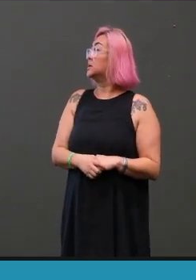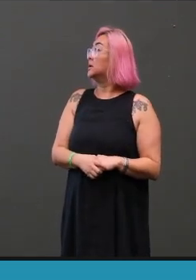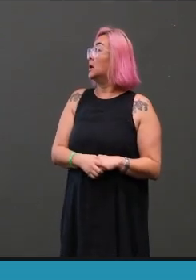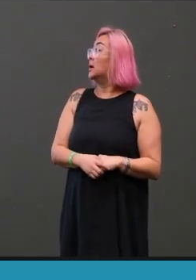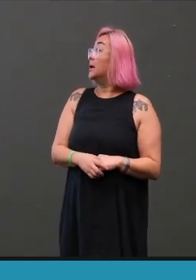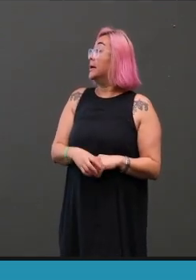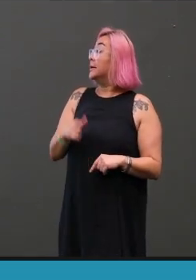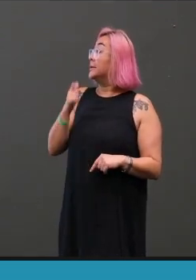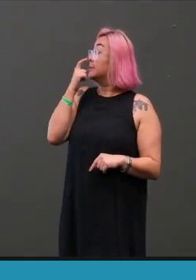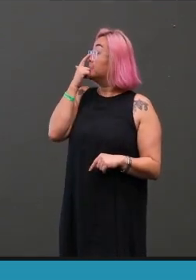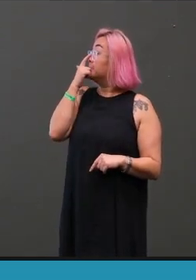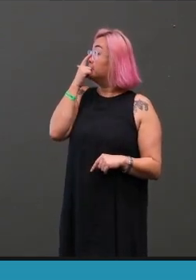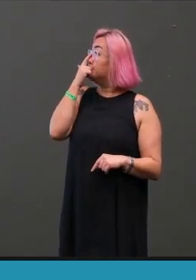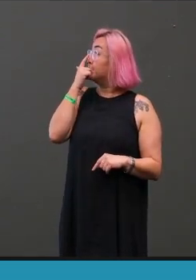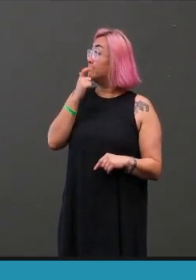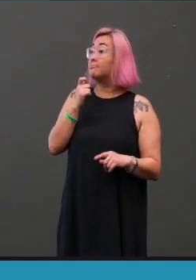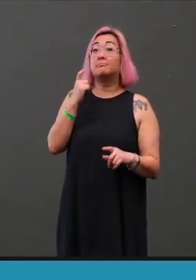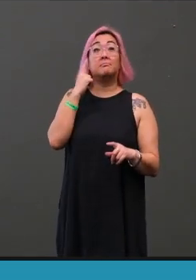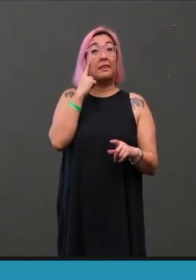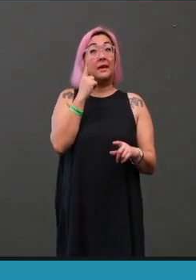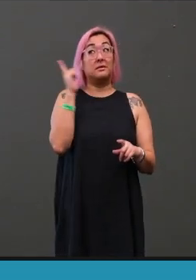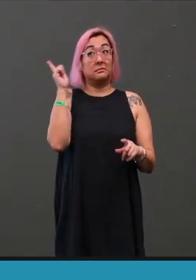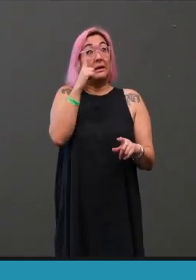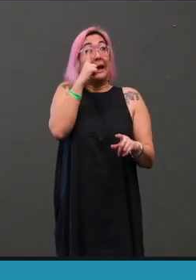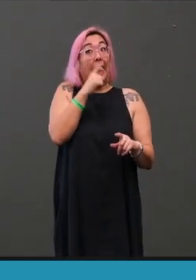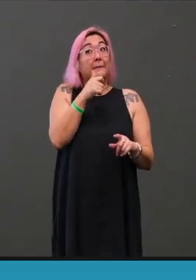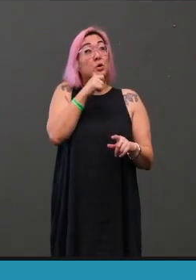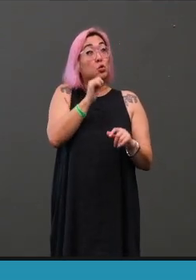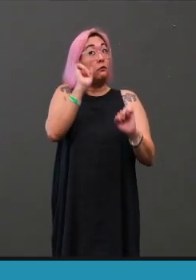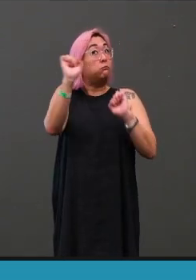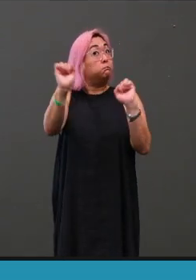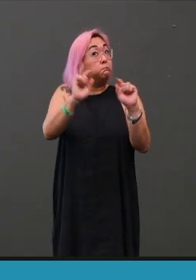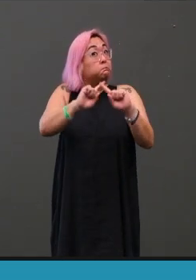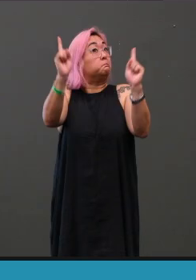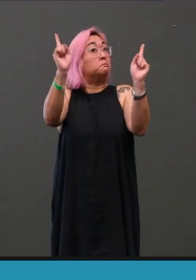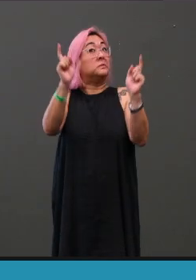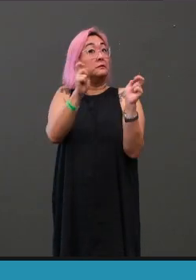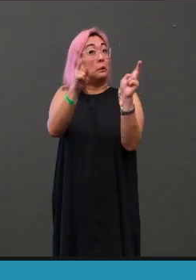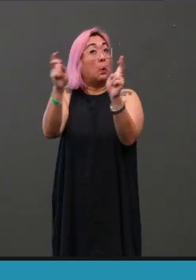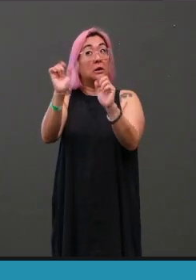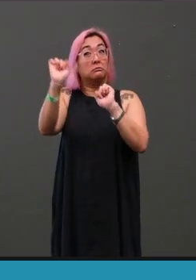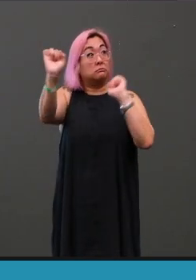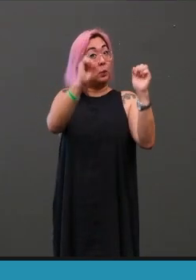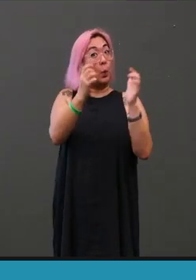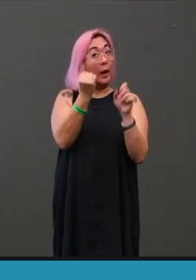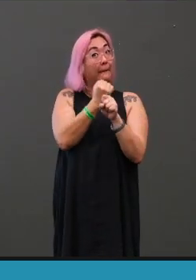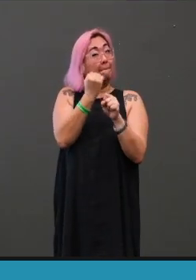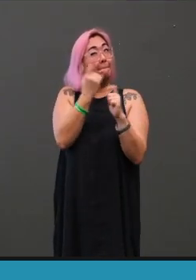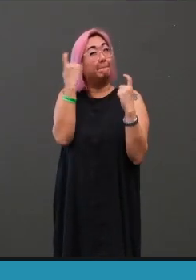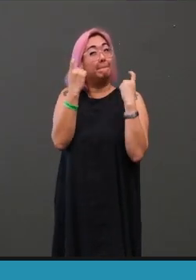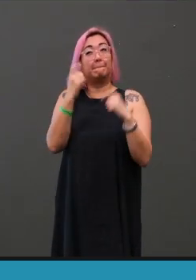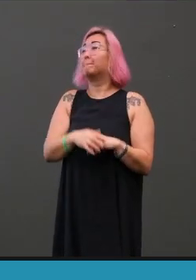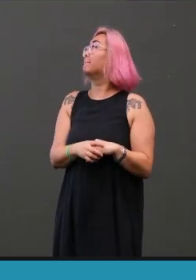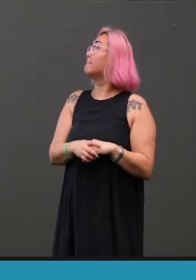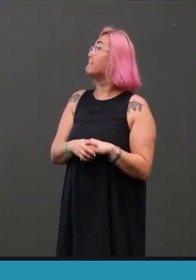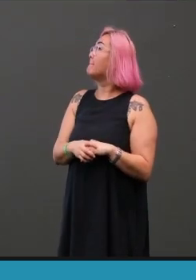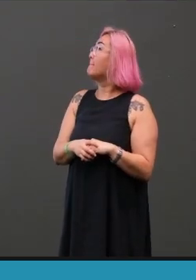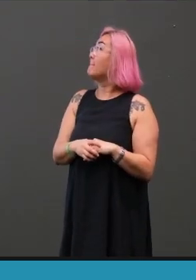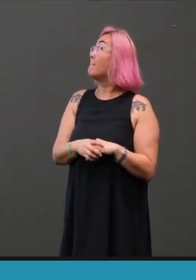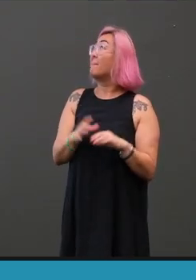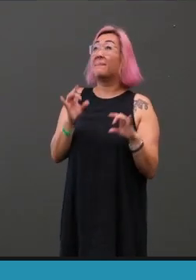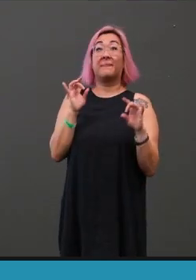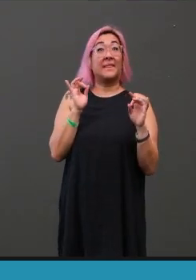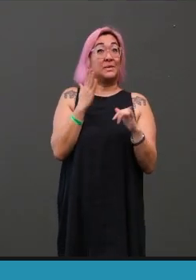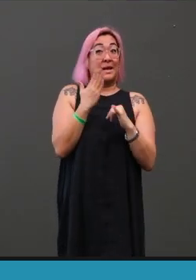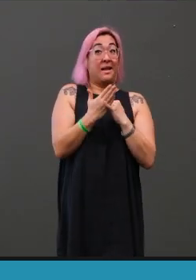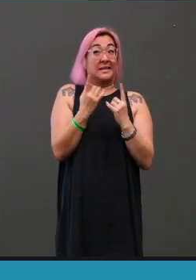But I think this could be useful in other games if you actually think about how to use this in your scenes. So that was the last slide I